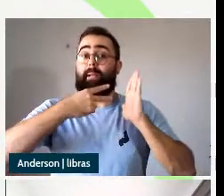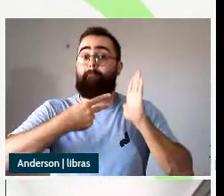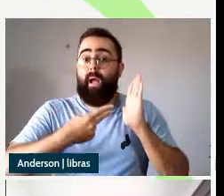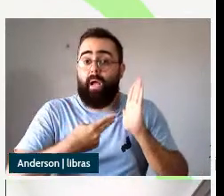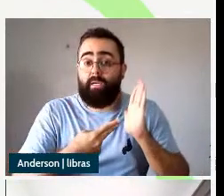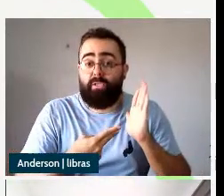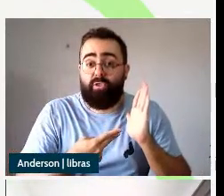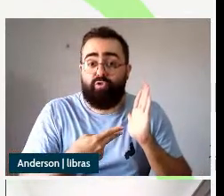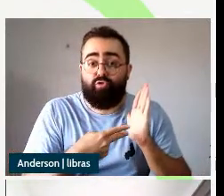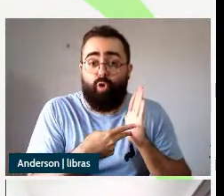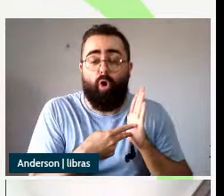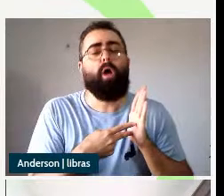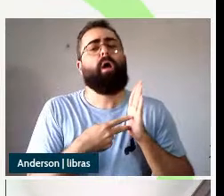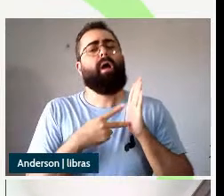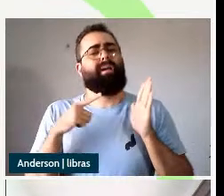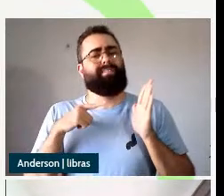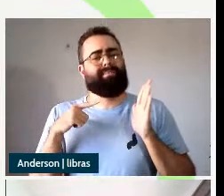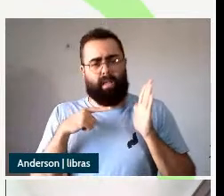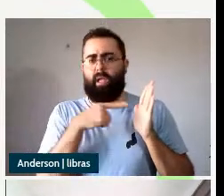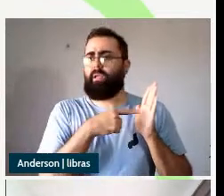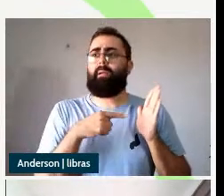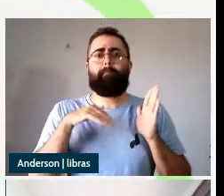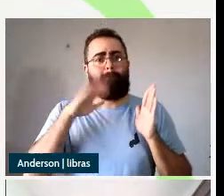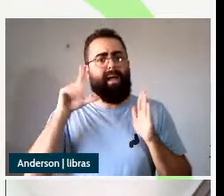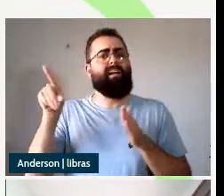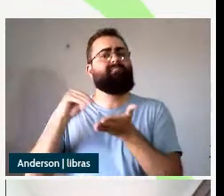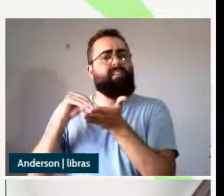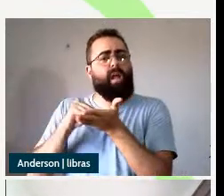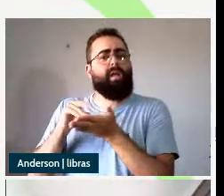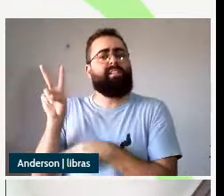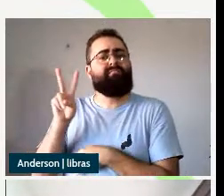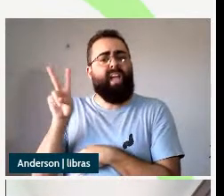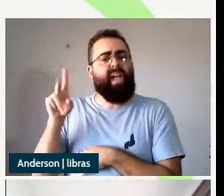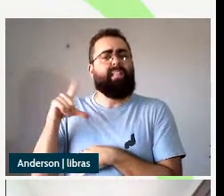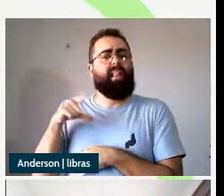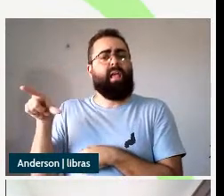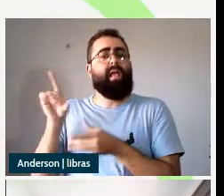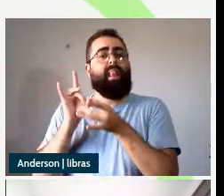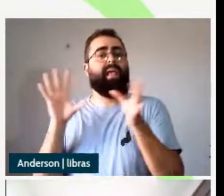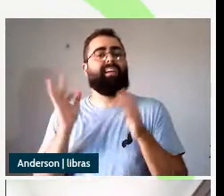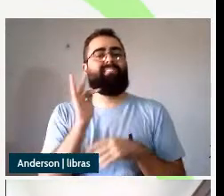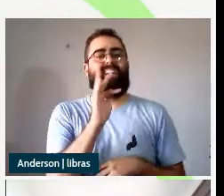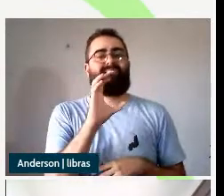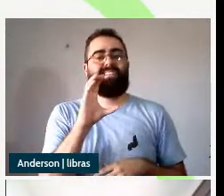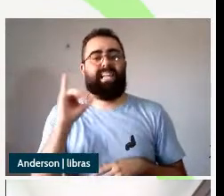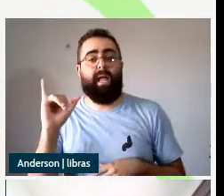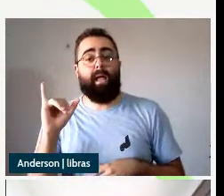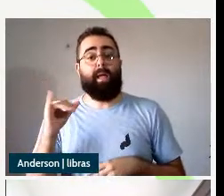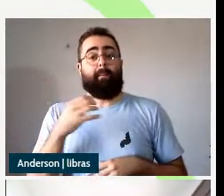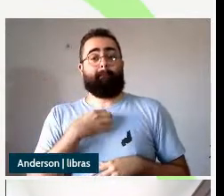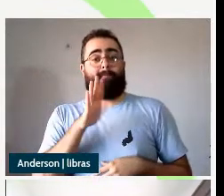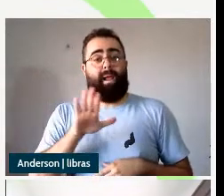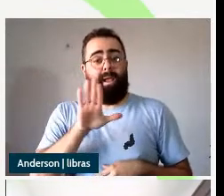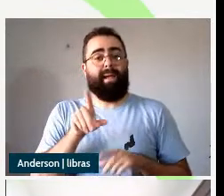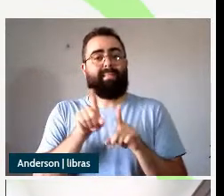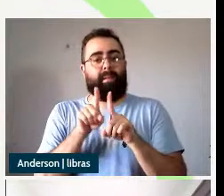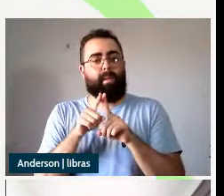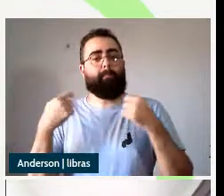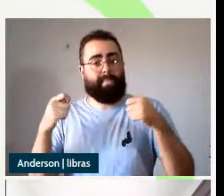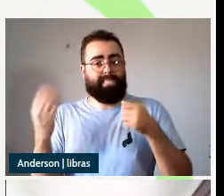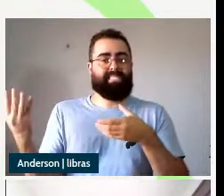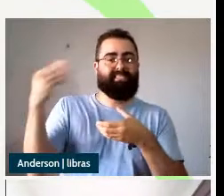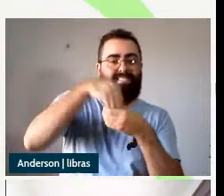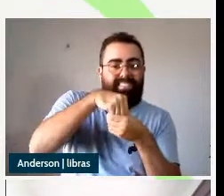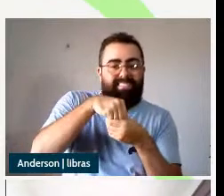vendor freedom of choice it's not enough if you really really want to understand how free choice items work you need to